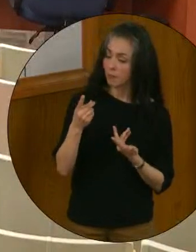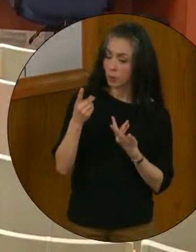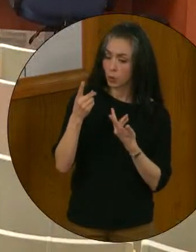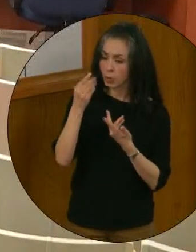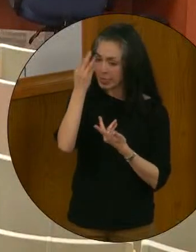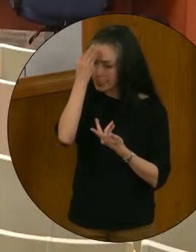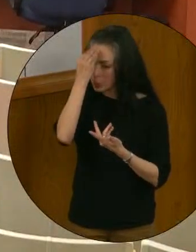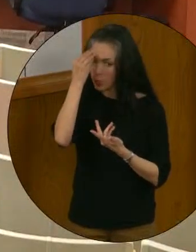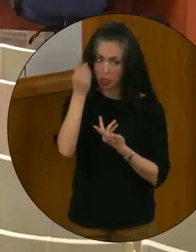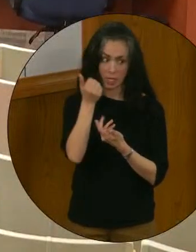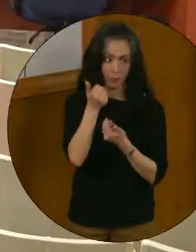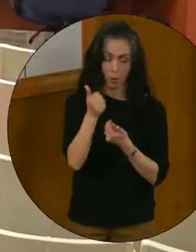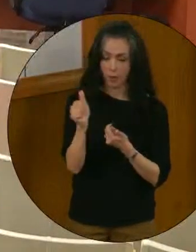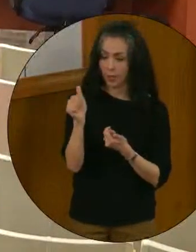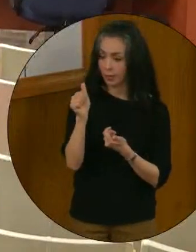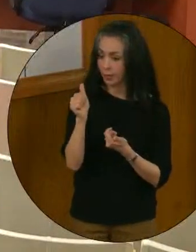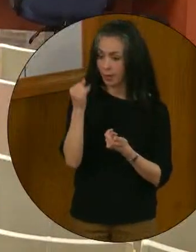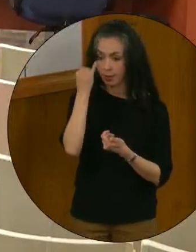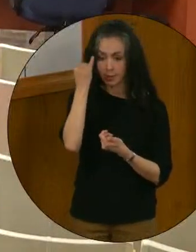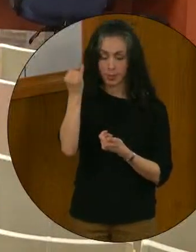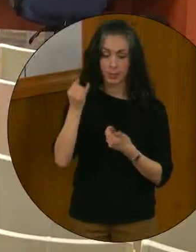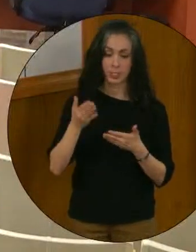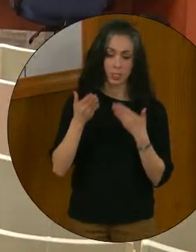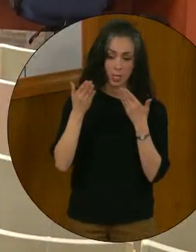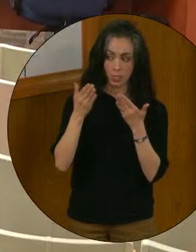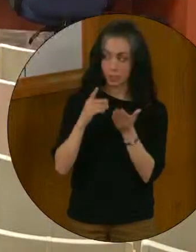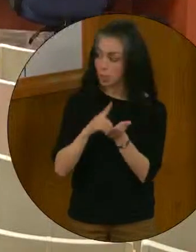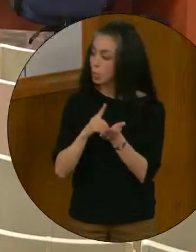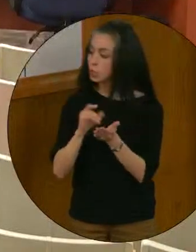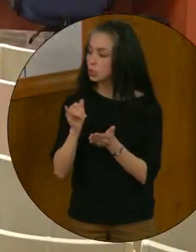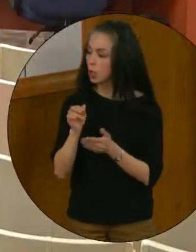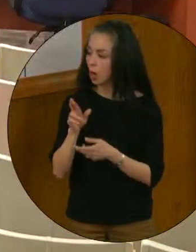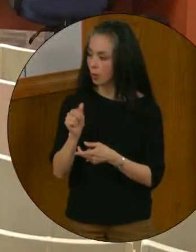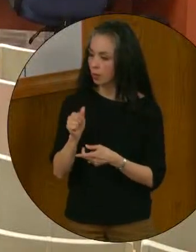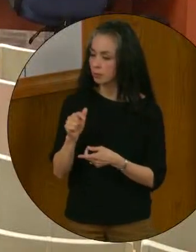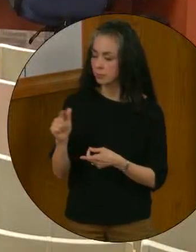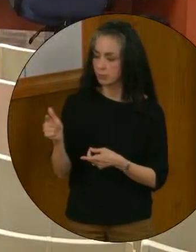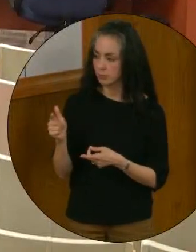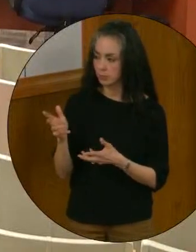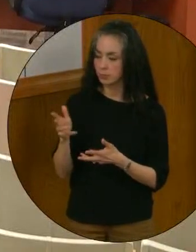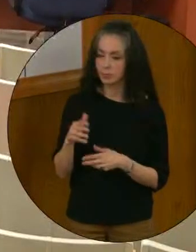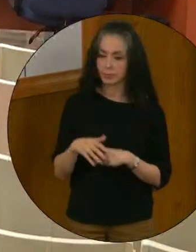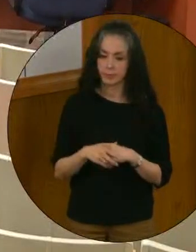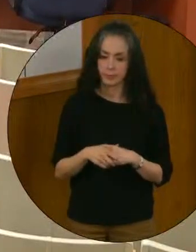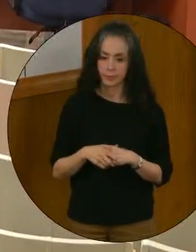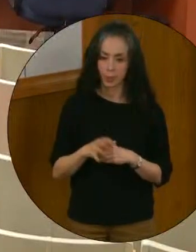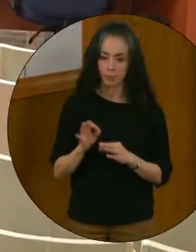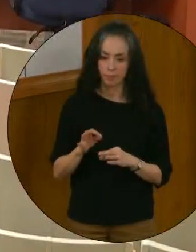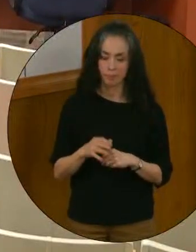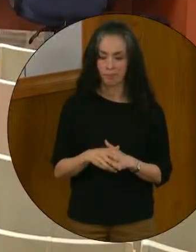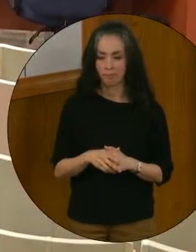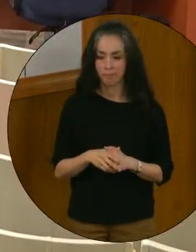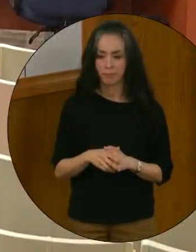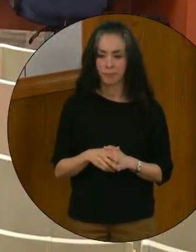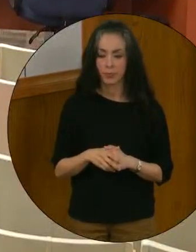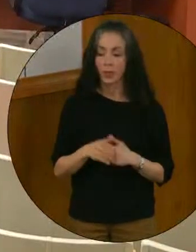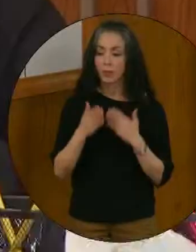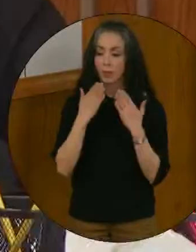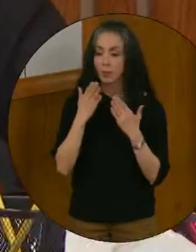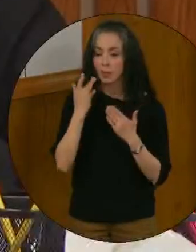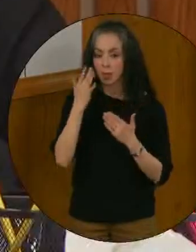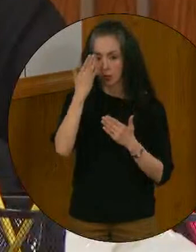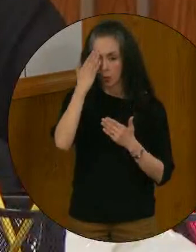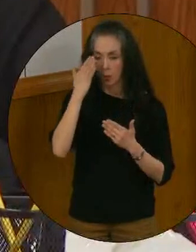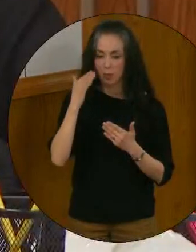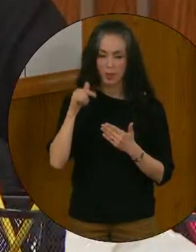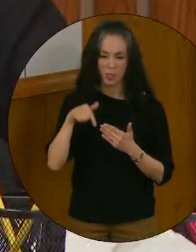if you have any ideas or suggestions, happy to hear them. Dr. Dara? That's it? Okay, thank you. Perfect. Okay, thank you, because I know that this